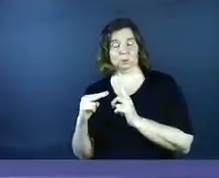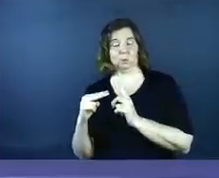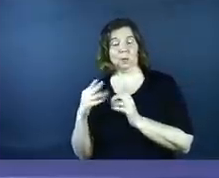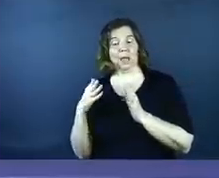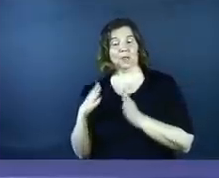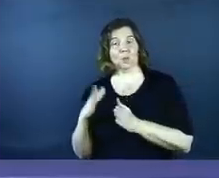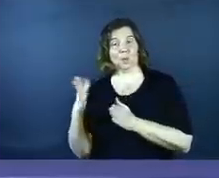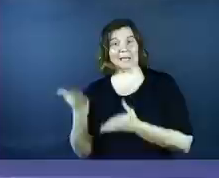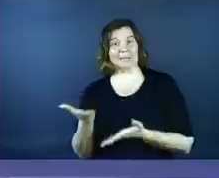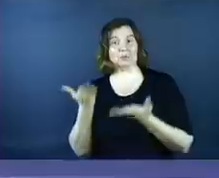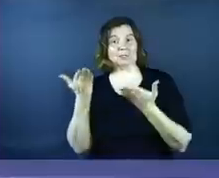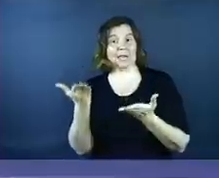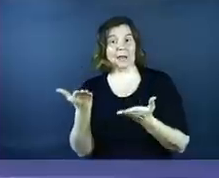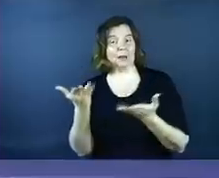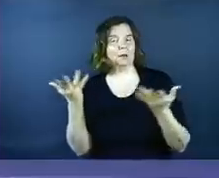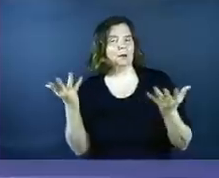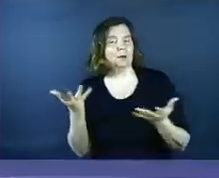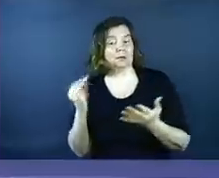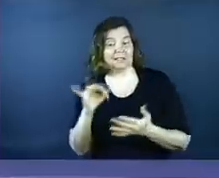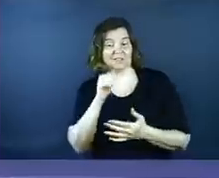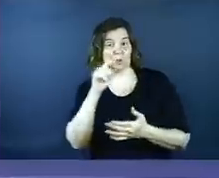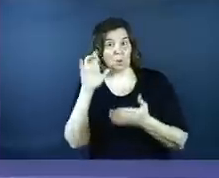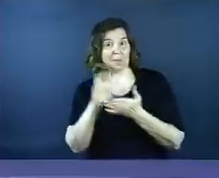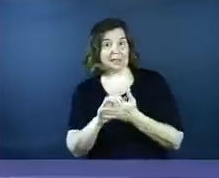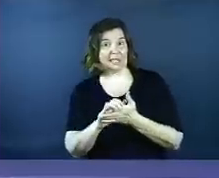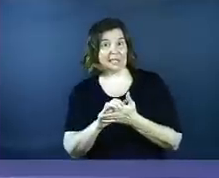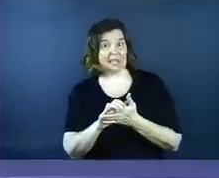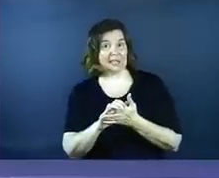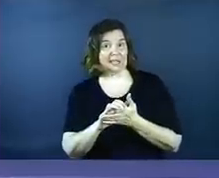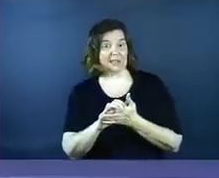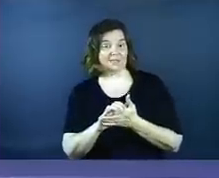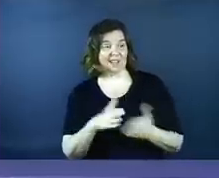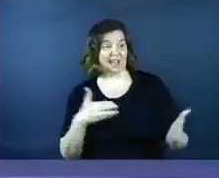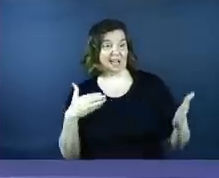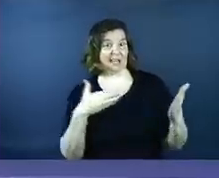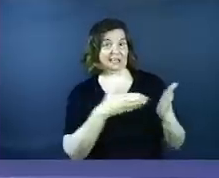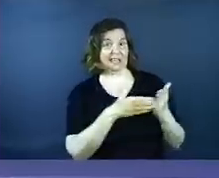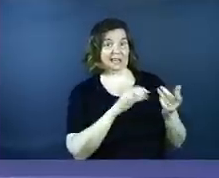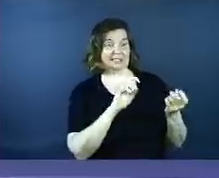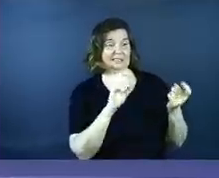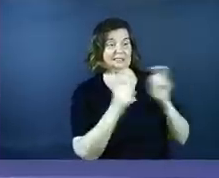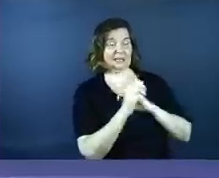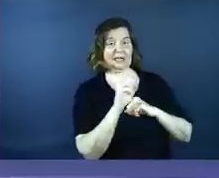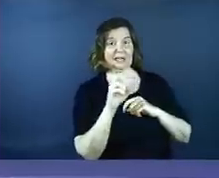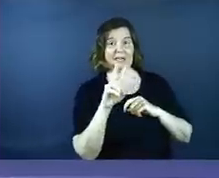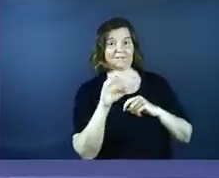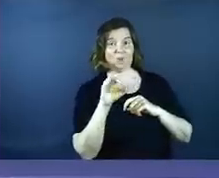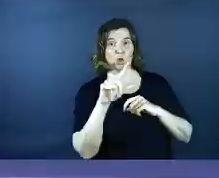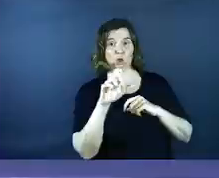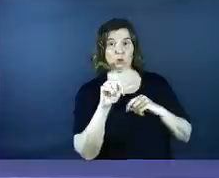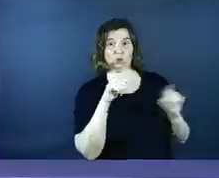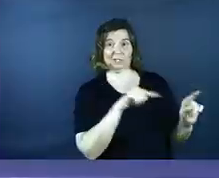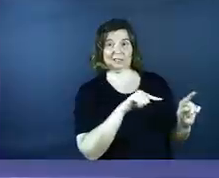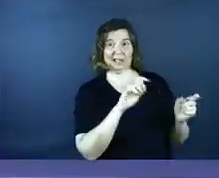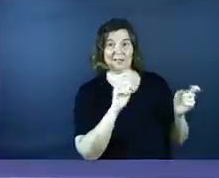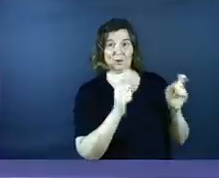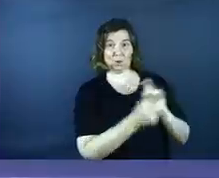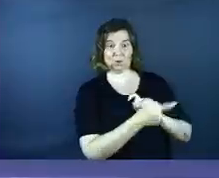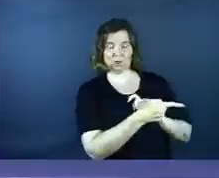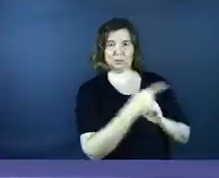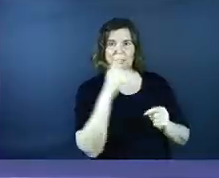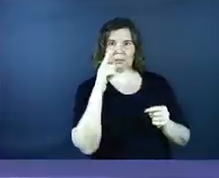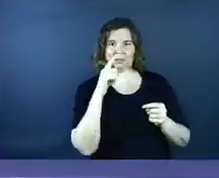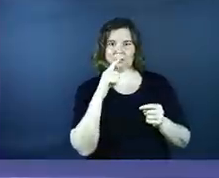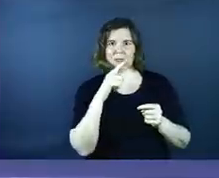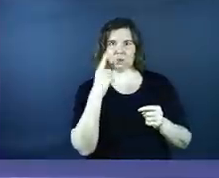the way he presented it was, if you don't believe against evolution, that evolution is false, and believe in this particular kind